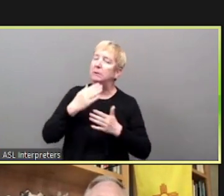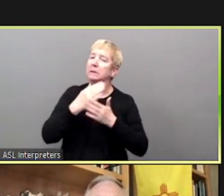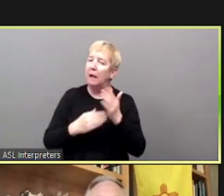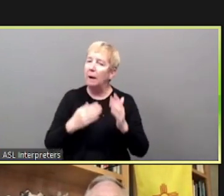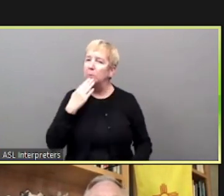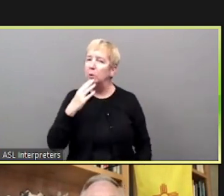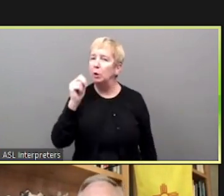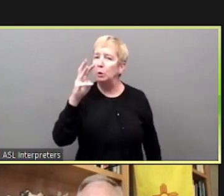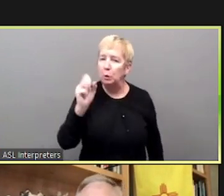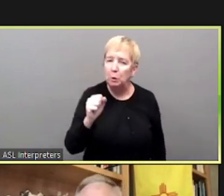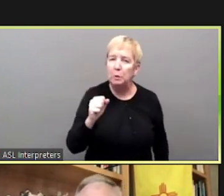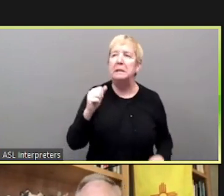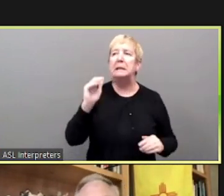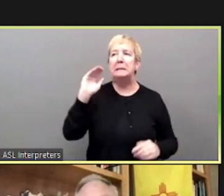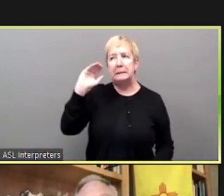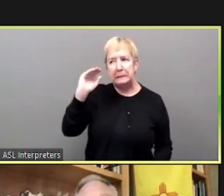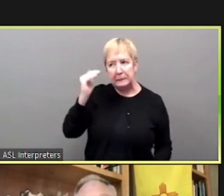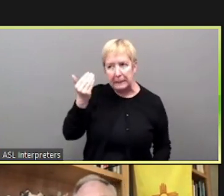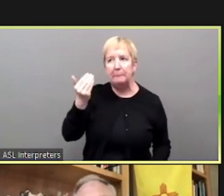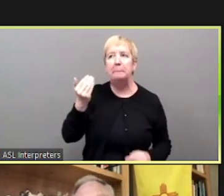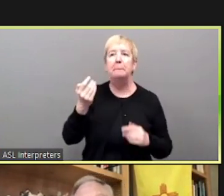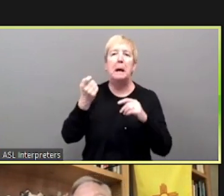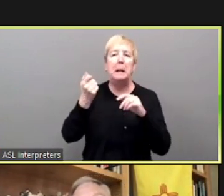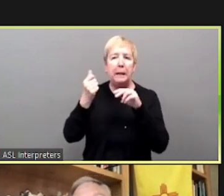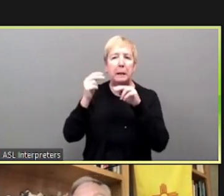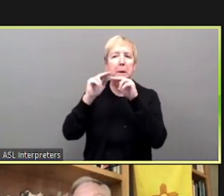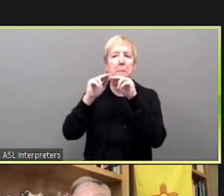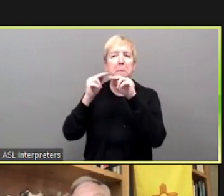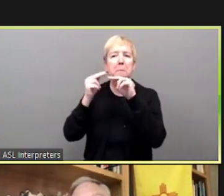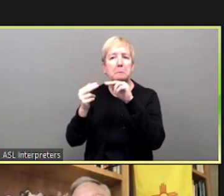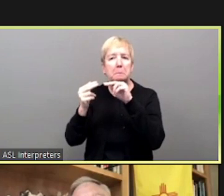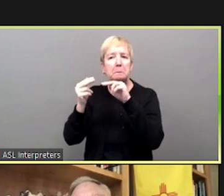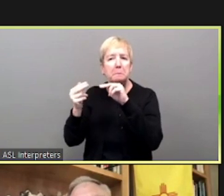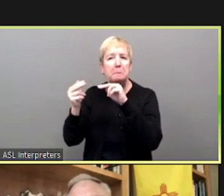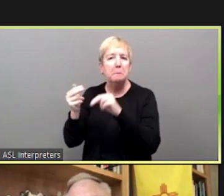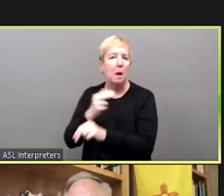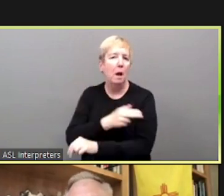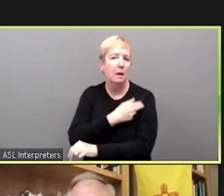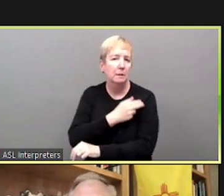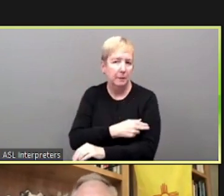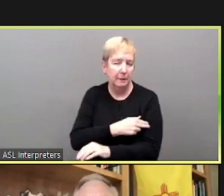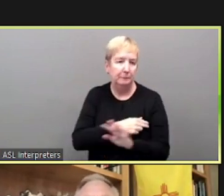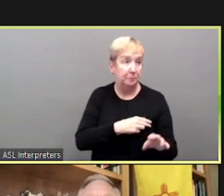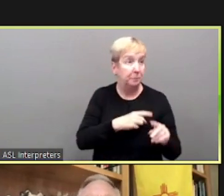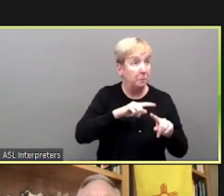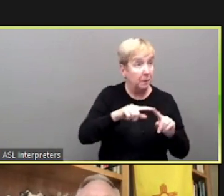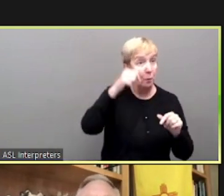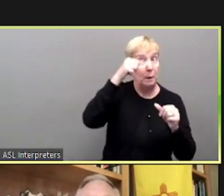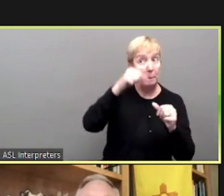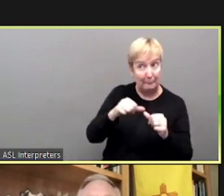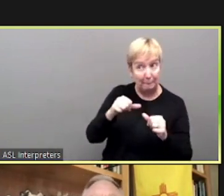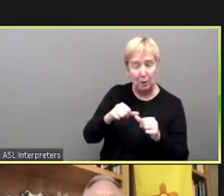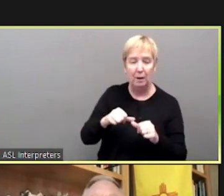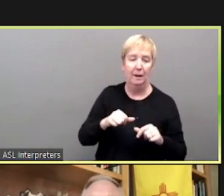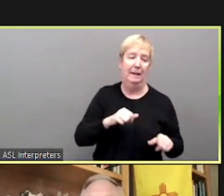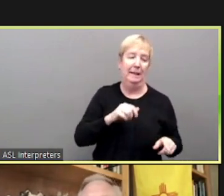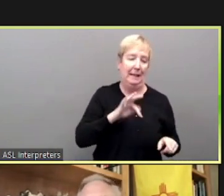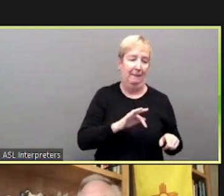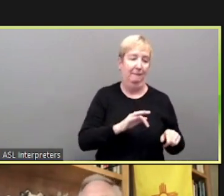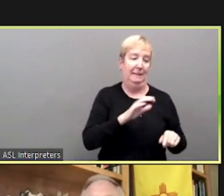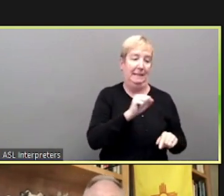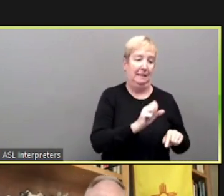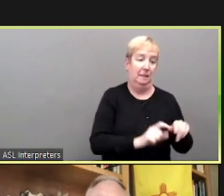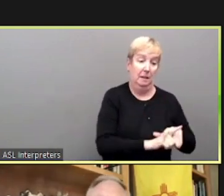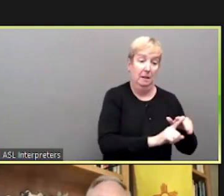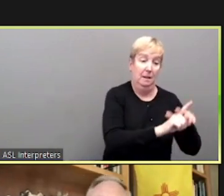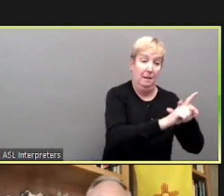things seem to be easing up a little in the hospital, but remember, hospital activity follows case activity. Cases are now